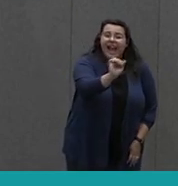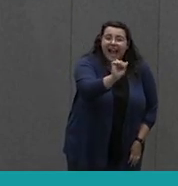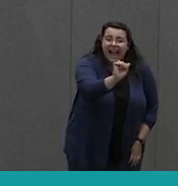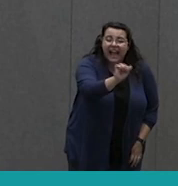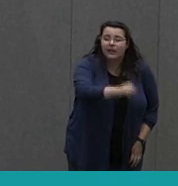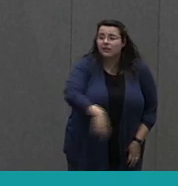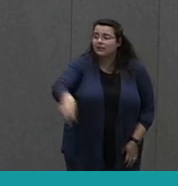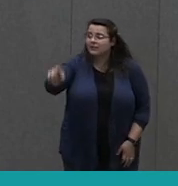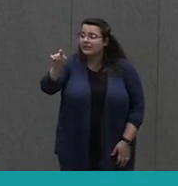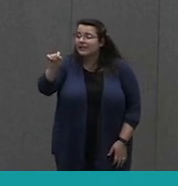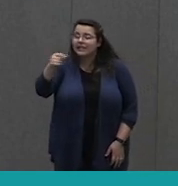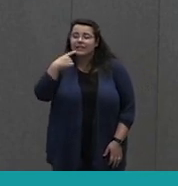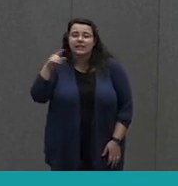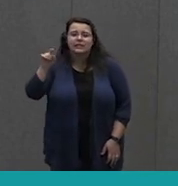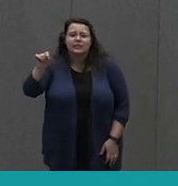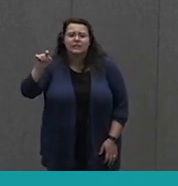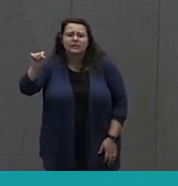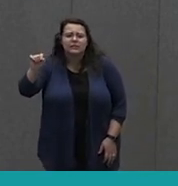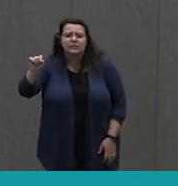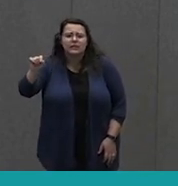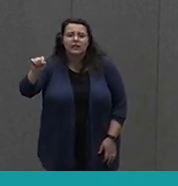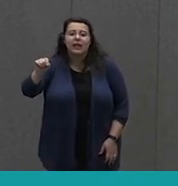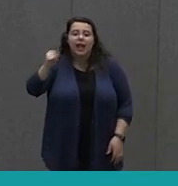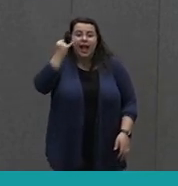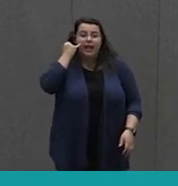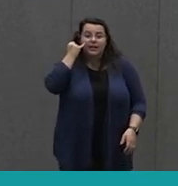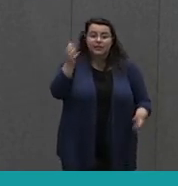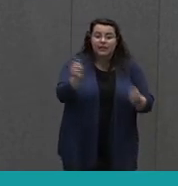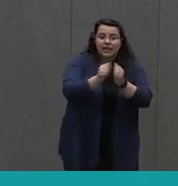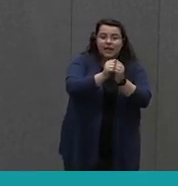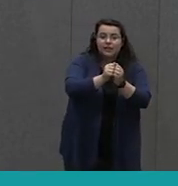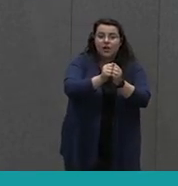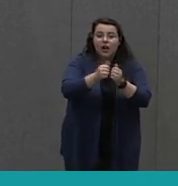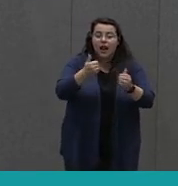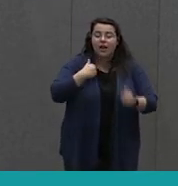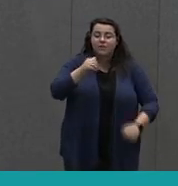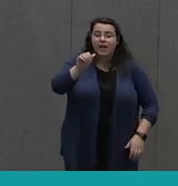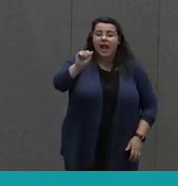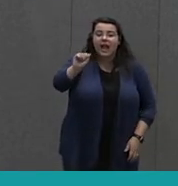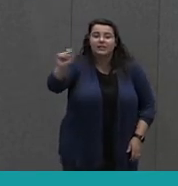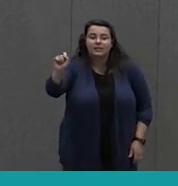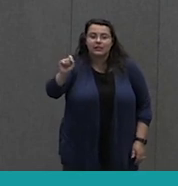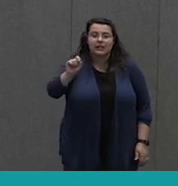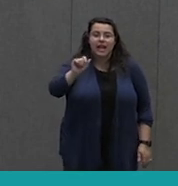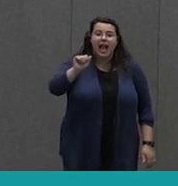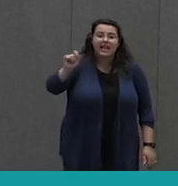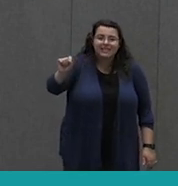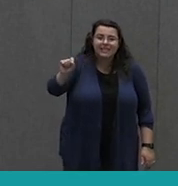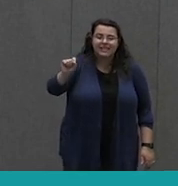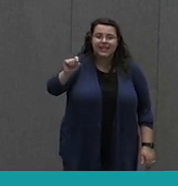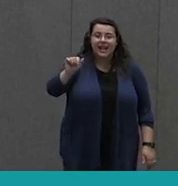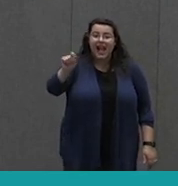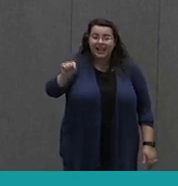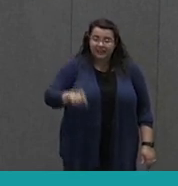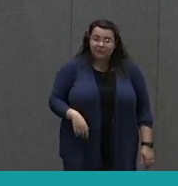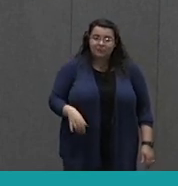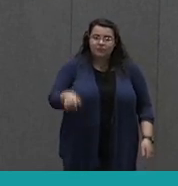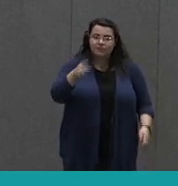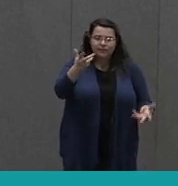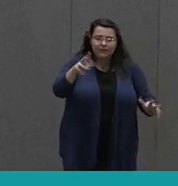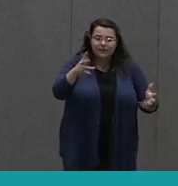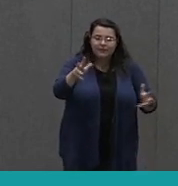that, and 3 and 4 and 5 and 6 and 7. And then I'm going to make the slide. Now